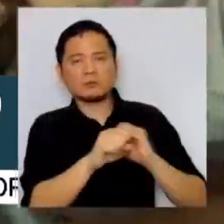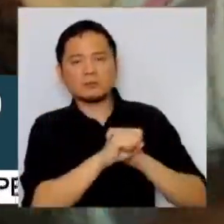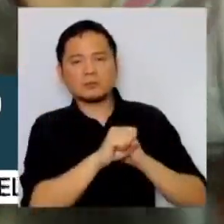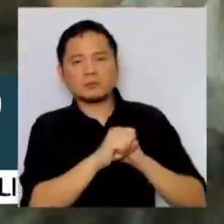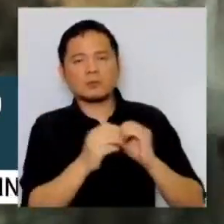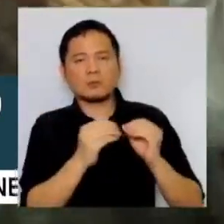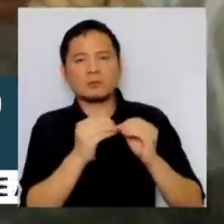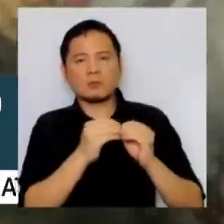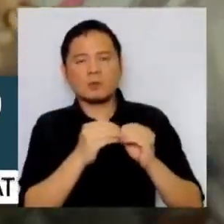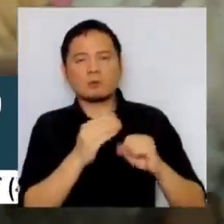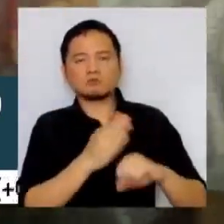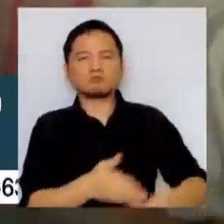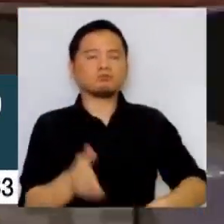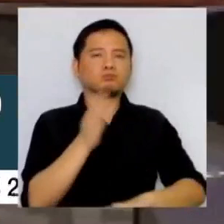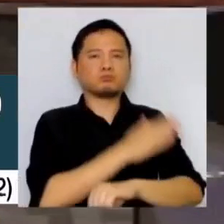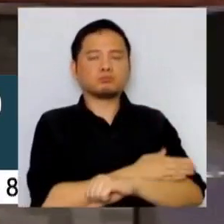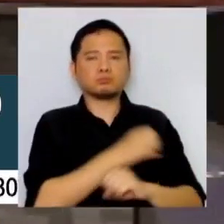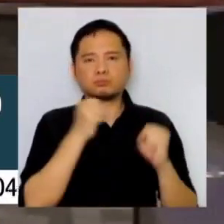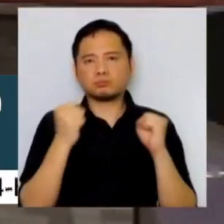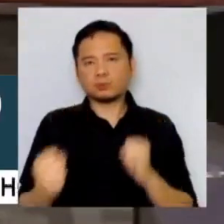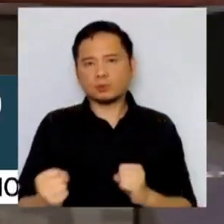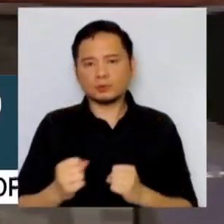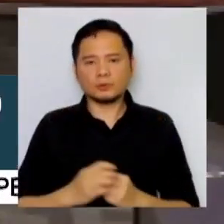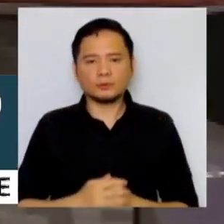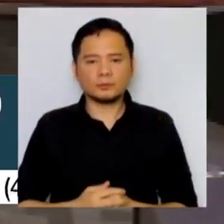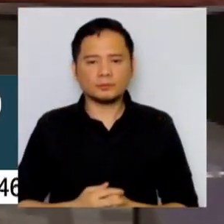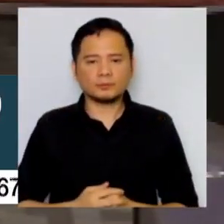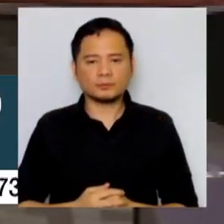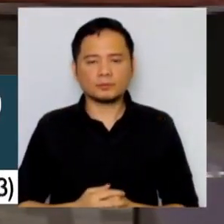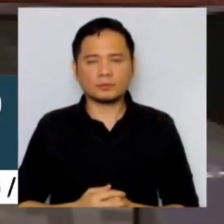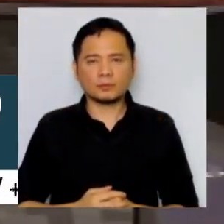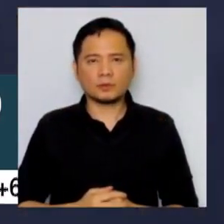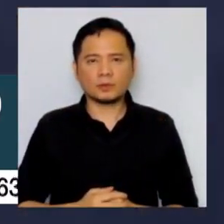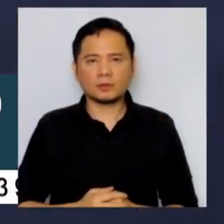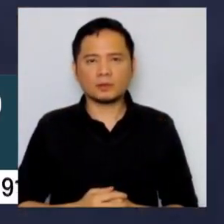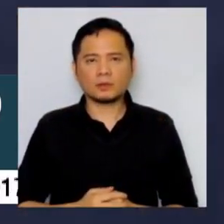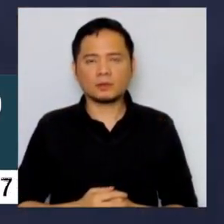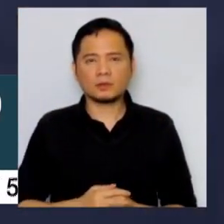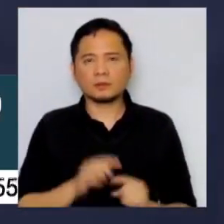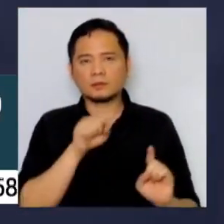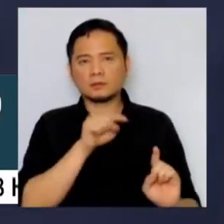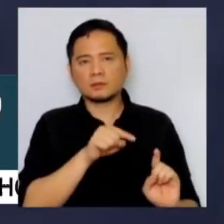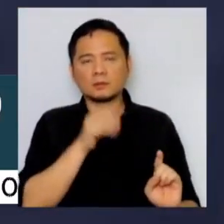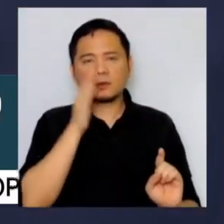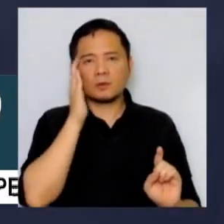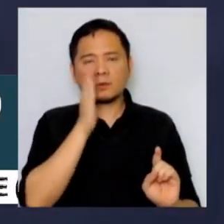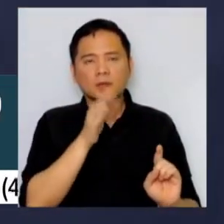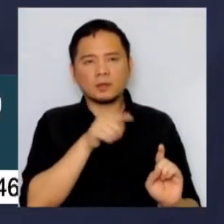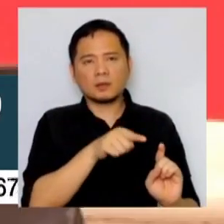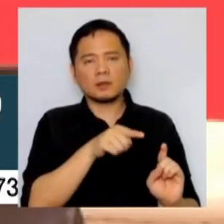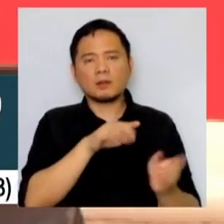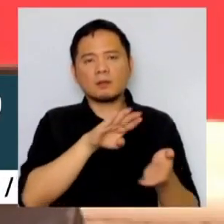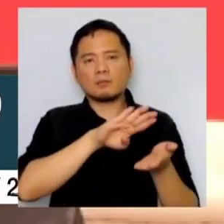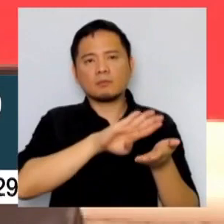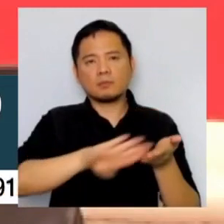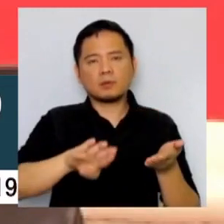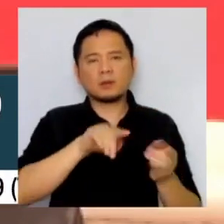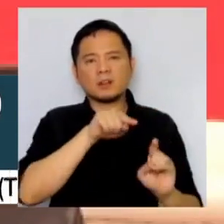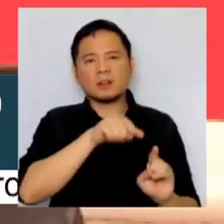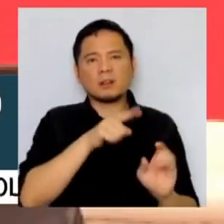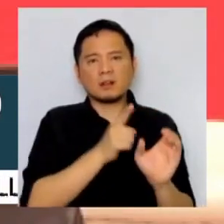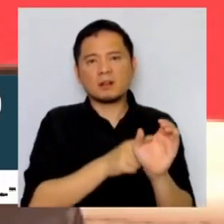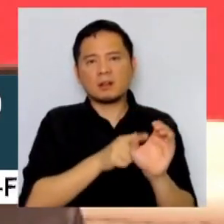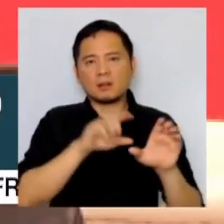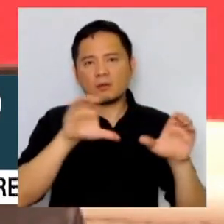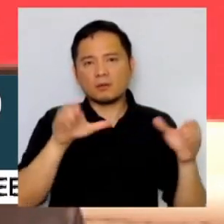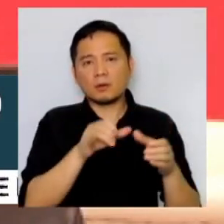former Ifugao congressman also says he will push for the abolition of the controversial anti-communist task force if he wins in the